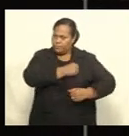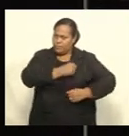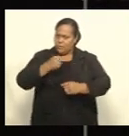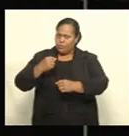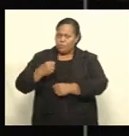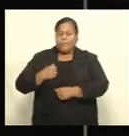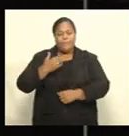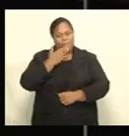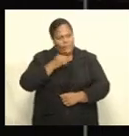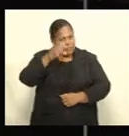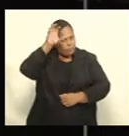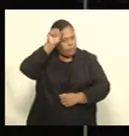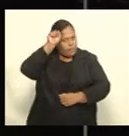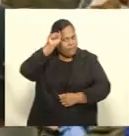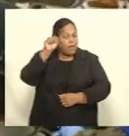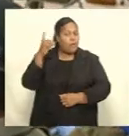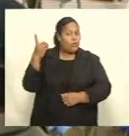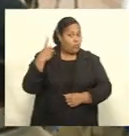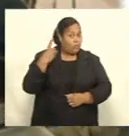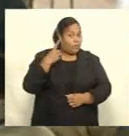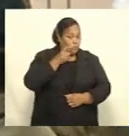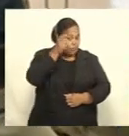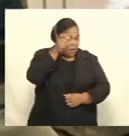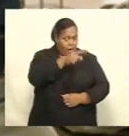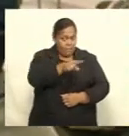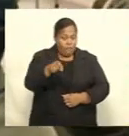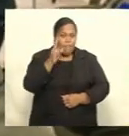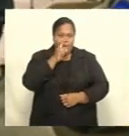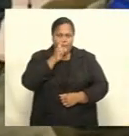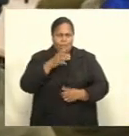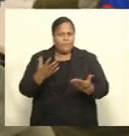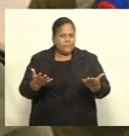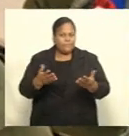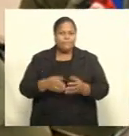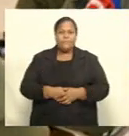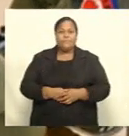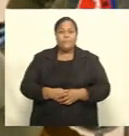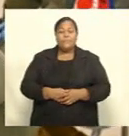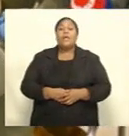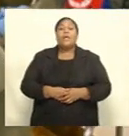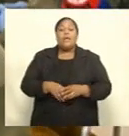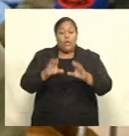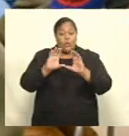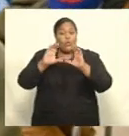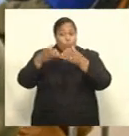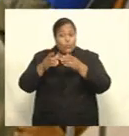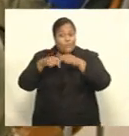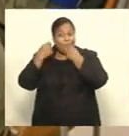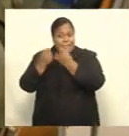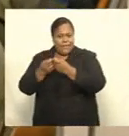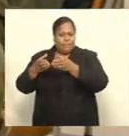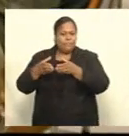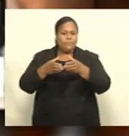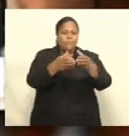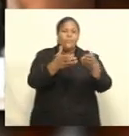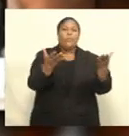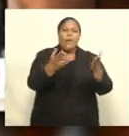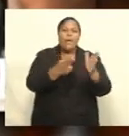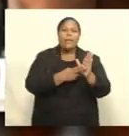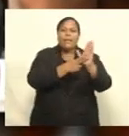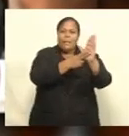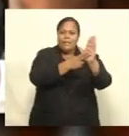of care to the nation. This comes as the next batch of personnel make their way to Nandi to help authorities at our border